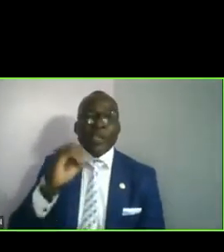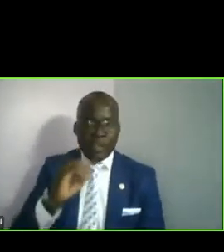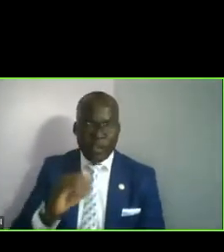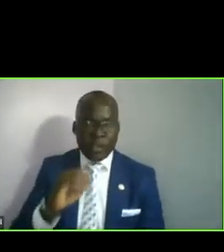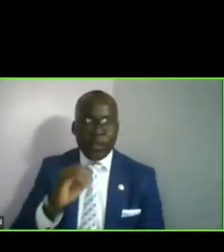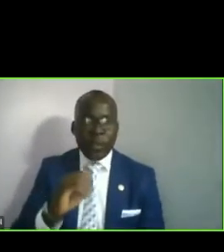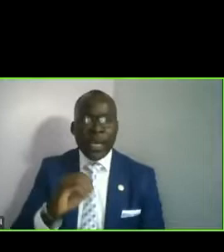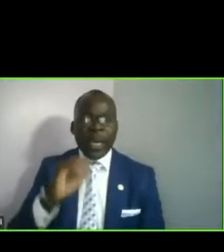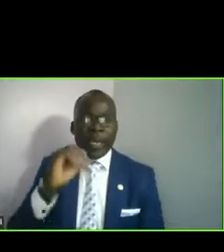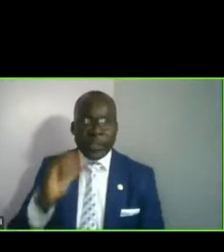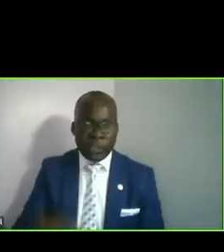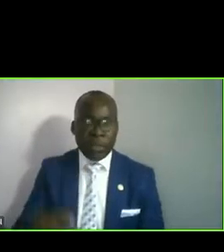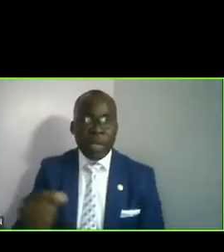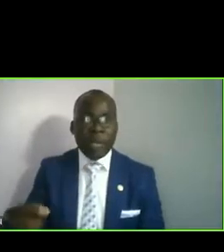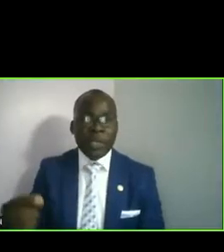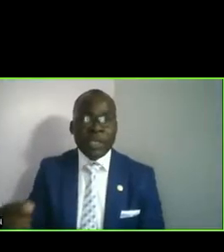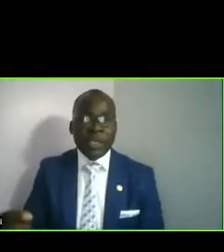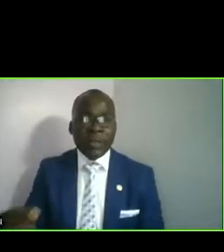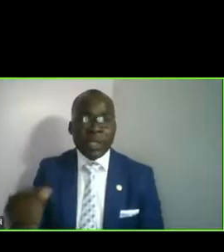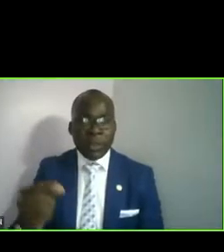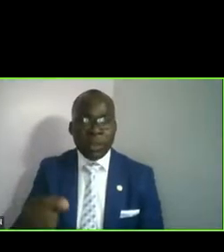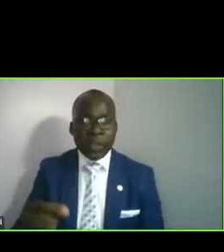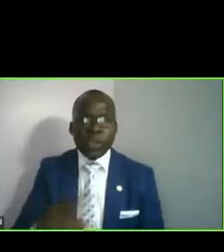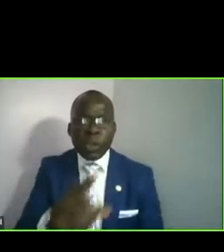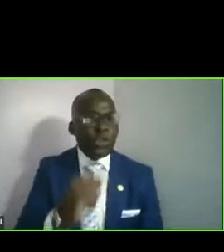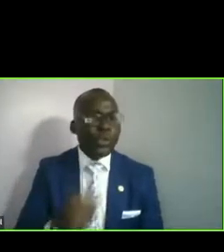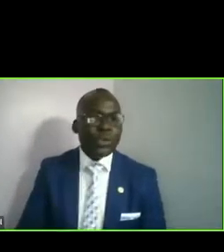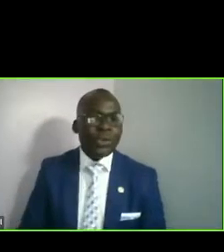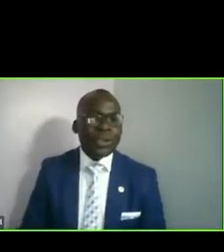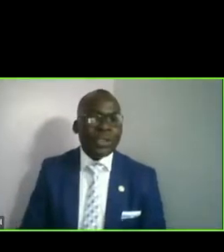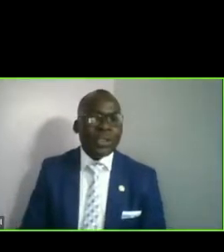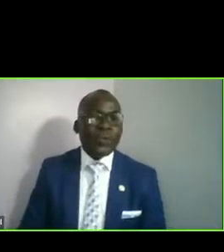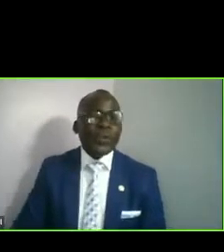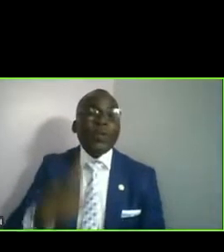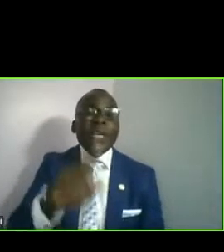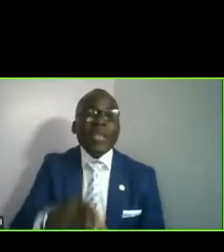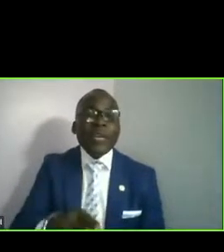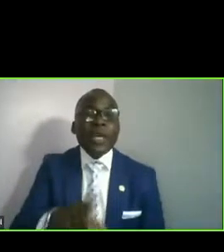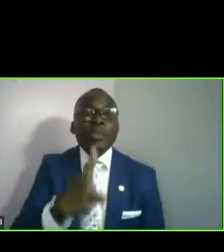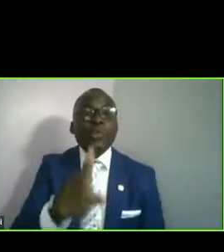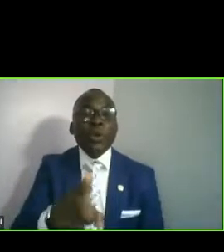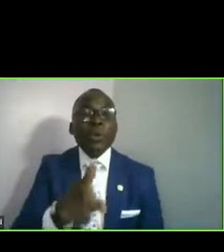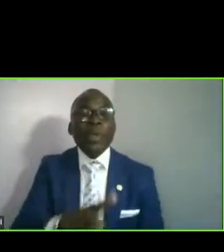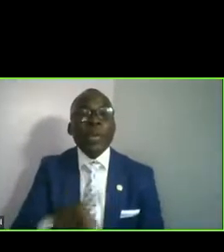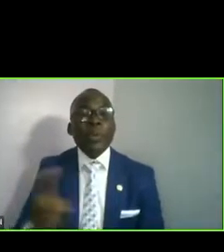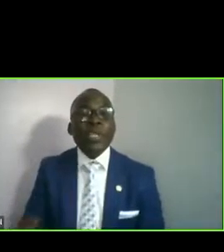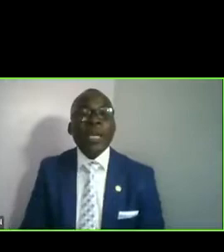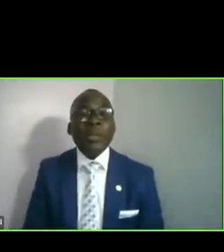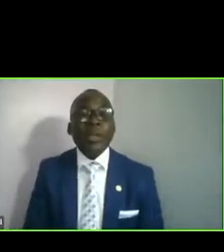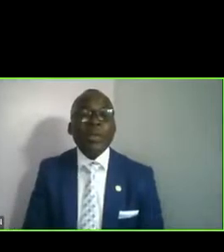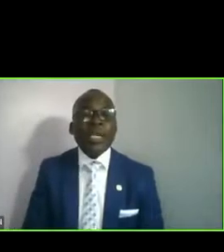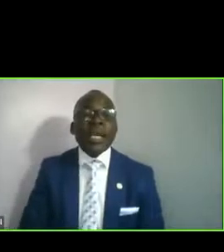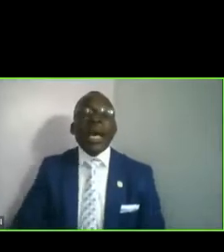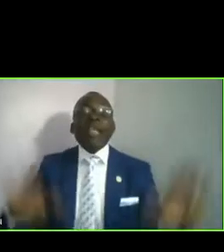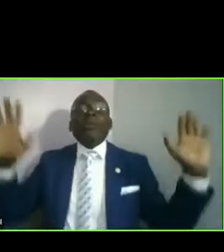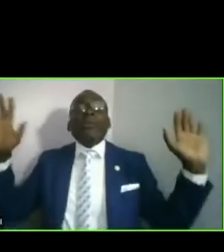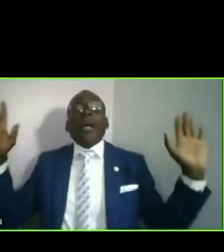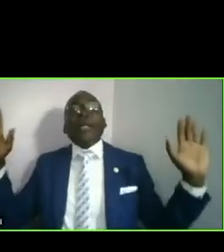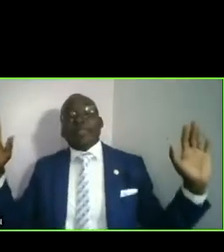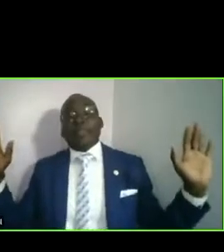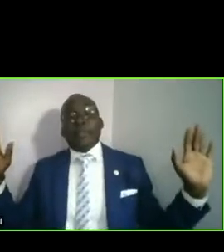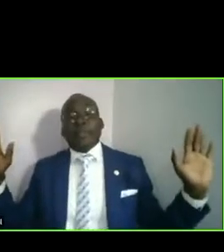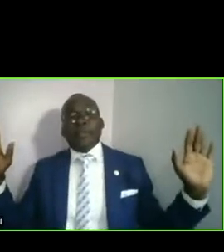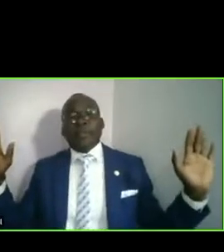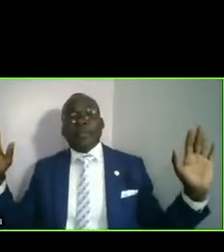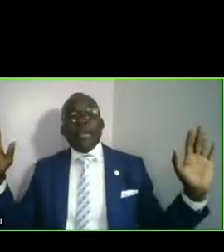ensuring the succession plan and the succession management system is in place, not you. For you, if they tell you that tomorrow you've been appointed MD, will you say, I don't